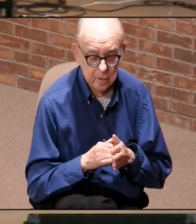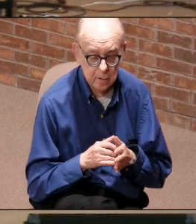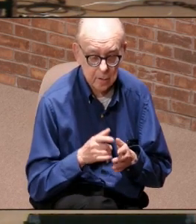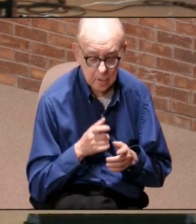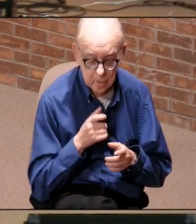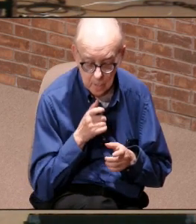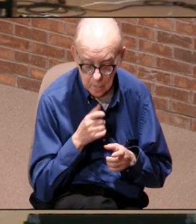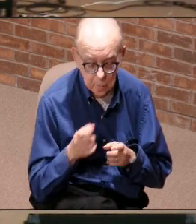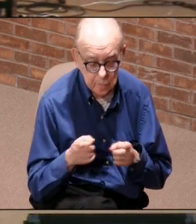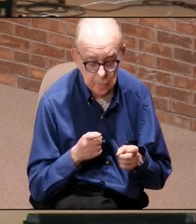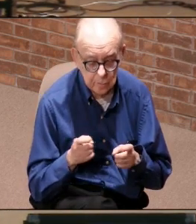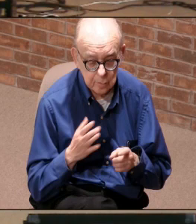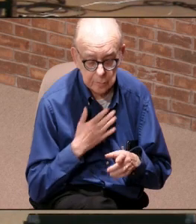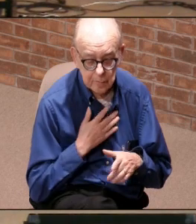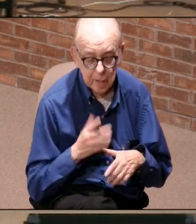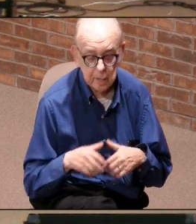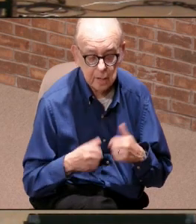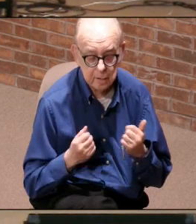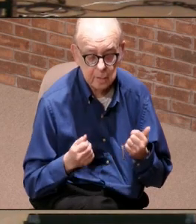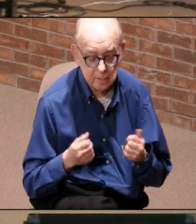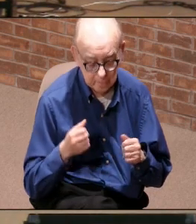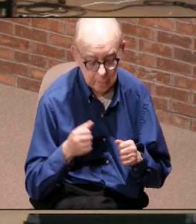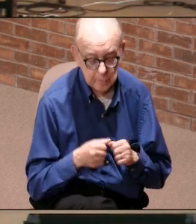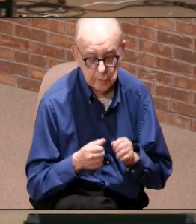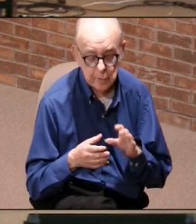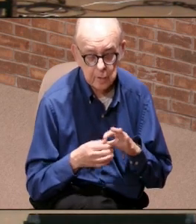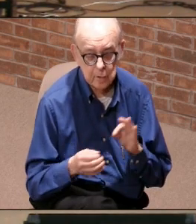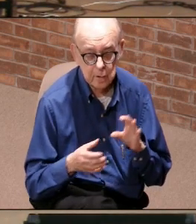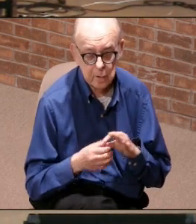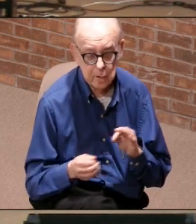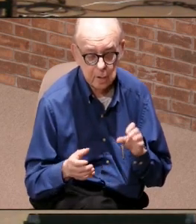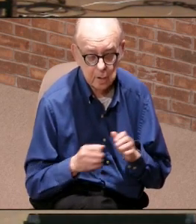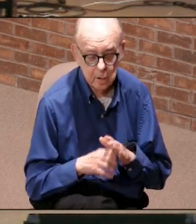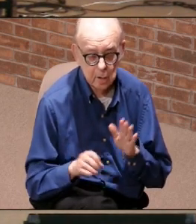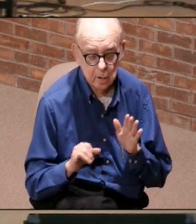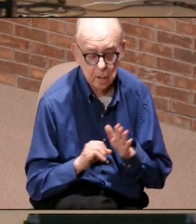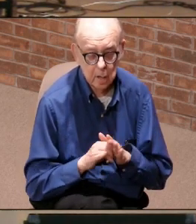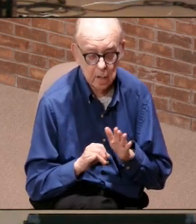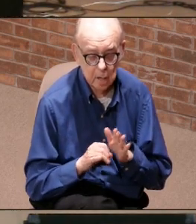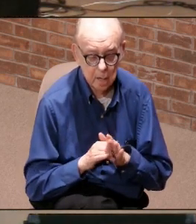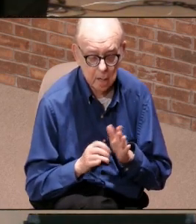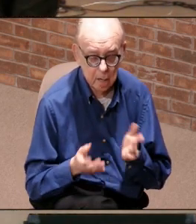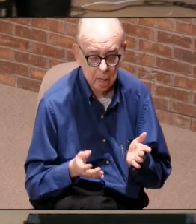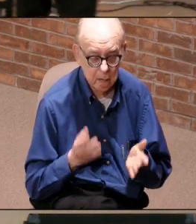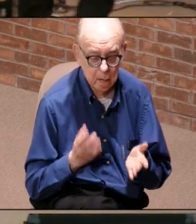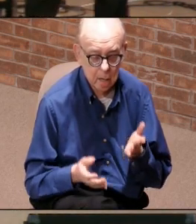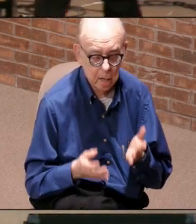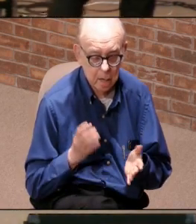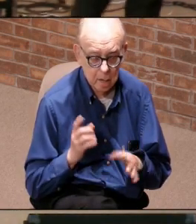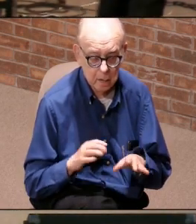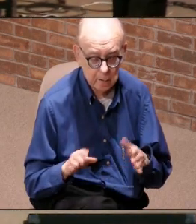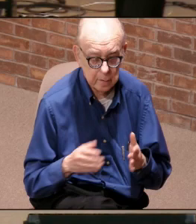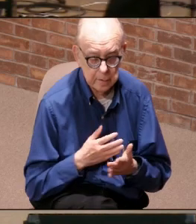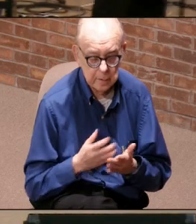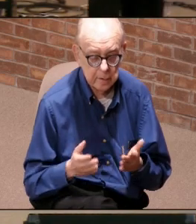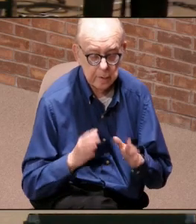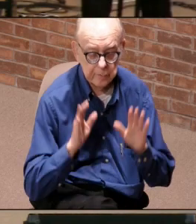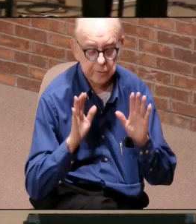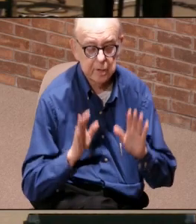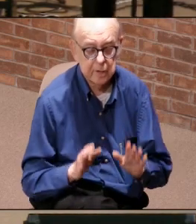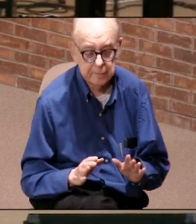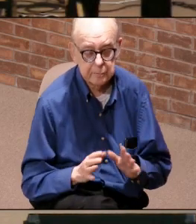in my life. You remember the story or the illustration that I used, and maybe I just need to do this every Sunday.